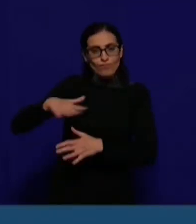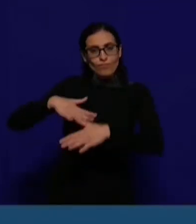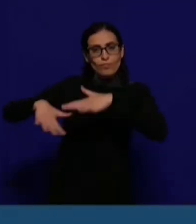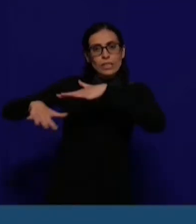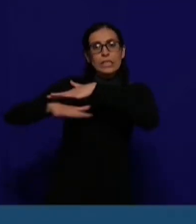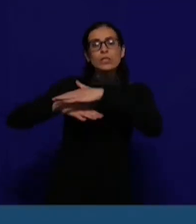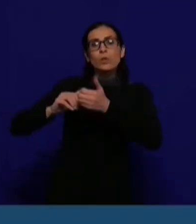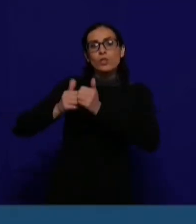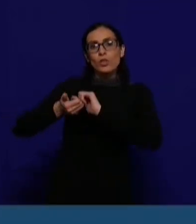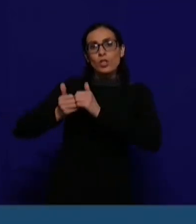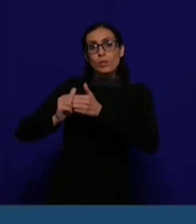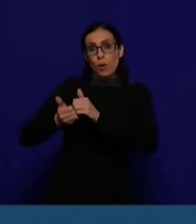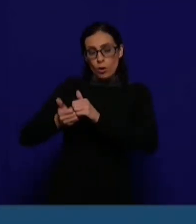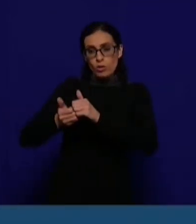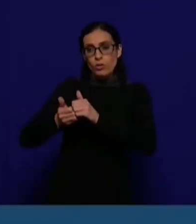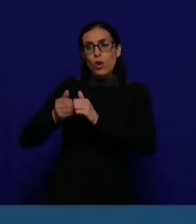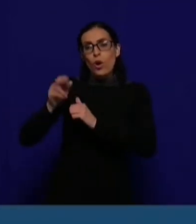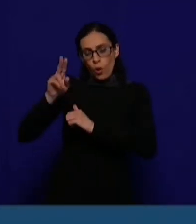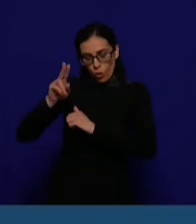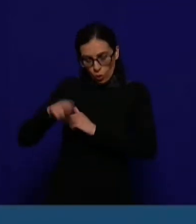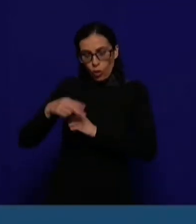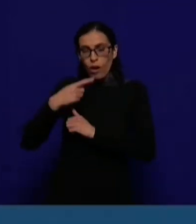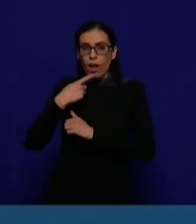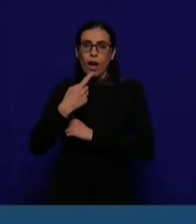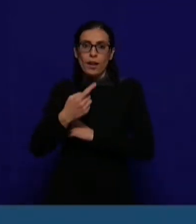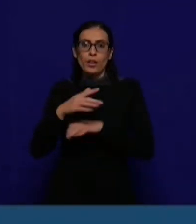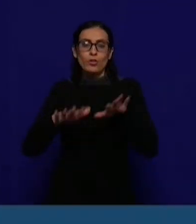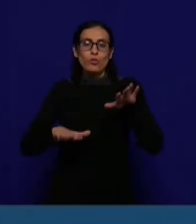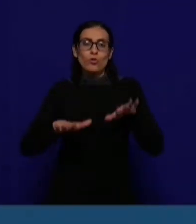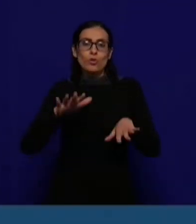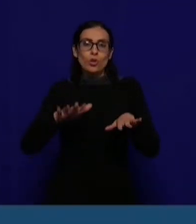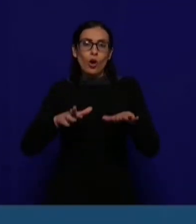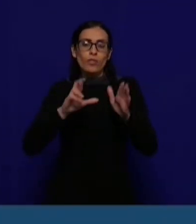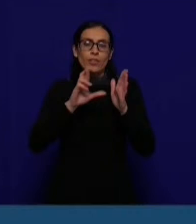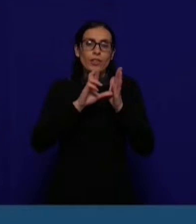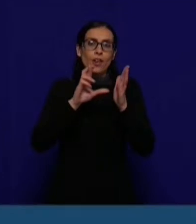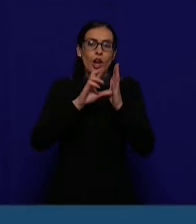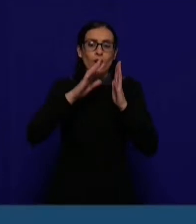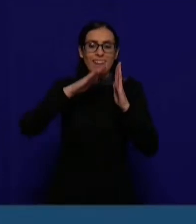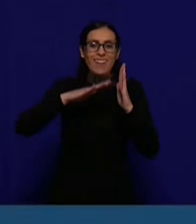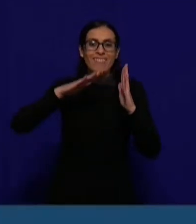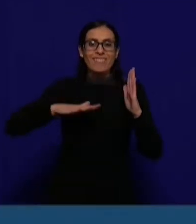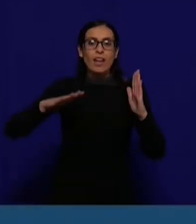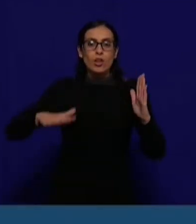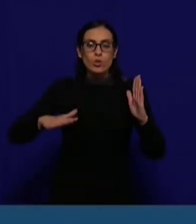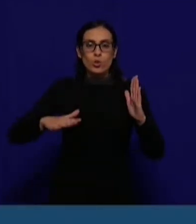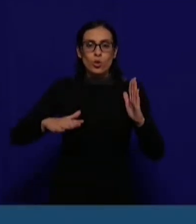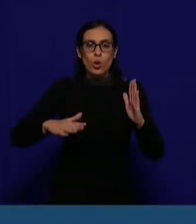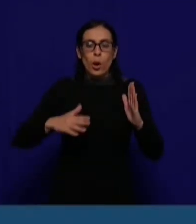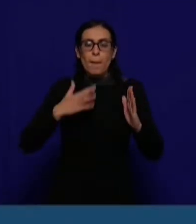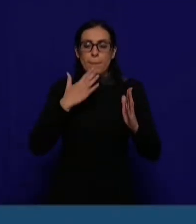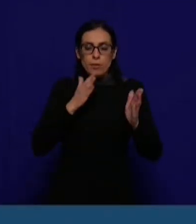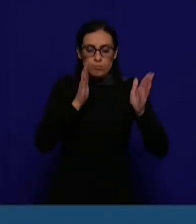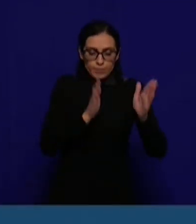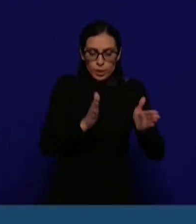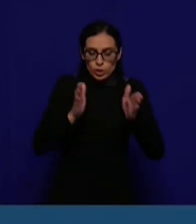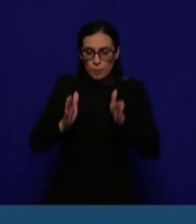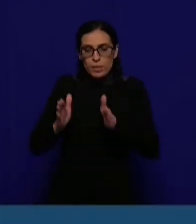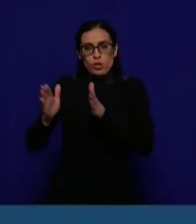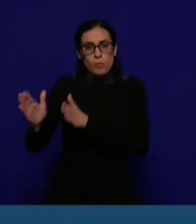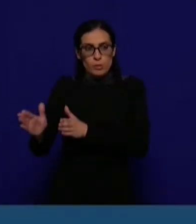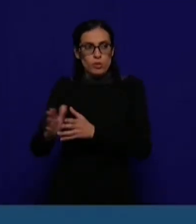tal-isport ħajjiġu wkoll imħabbrin mbagħad skont il-relaxation measures li jkollna kull fażi li nkunu qegħdin nirrilaxxaw.